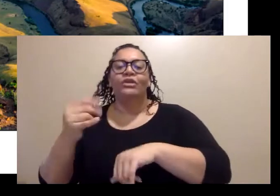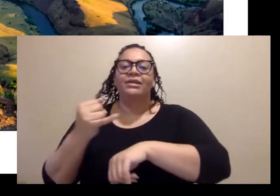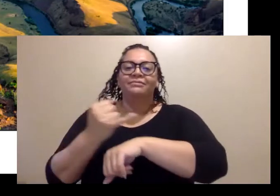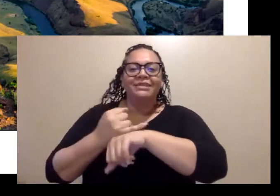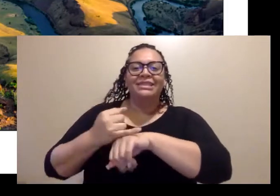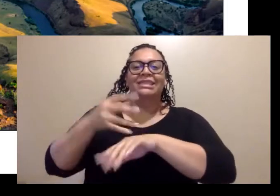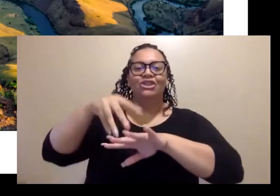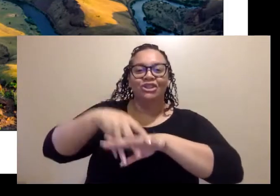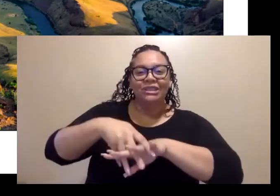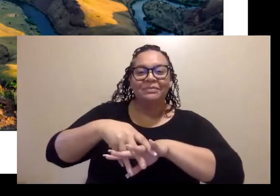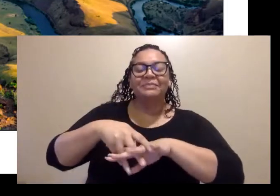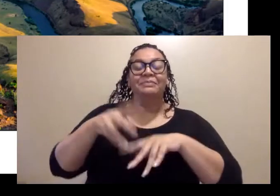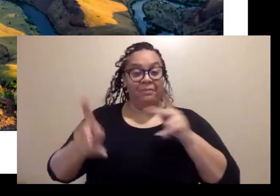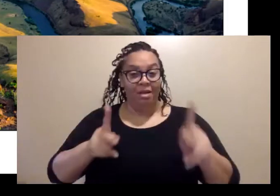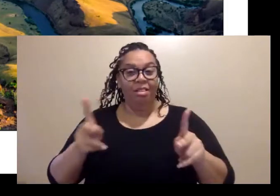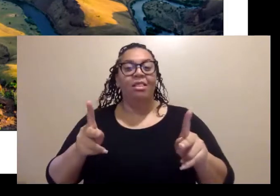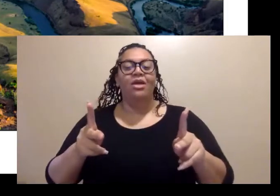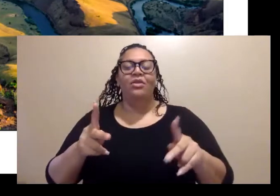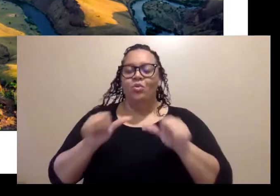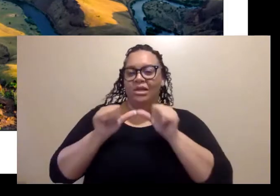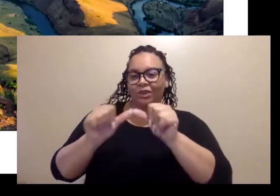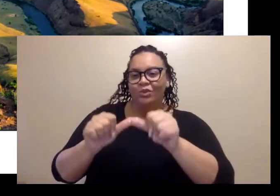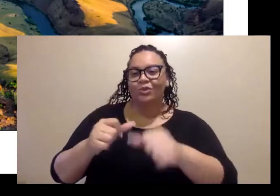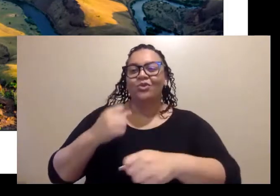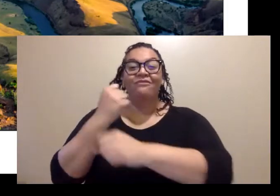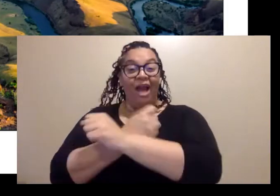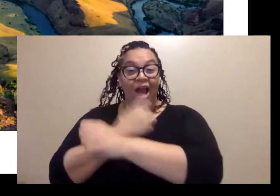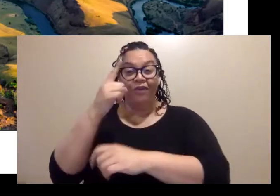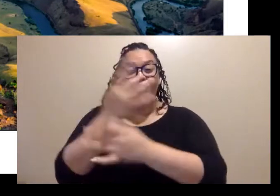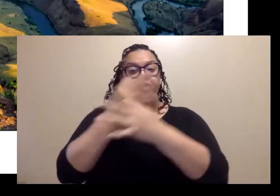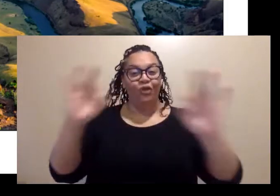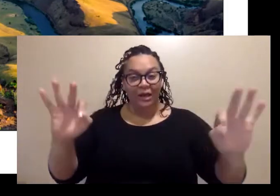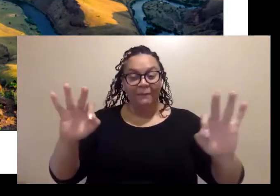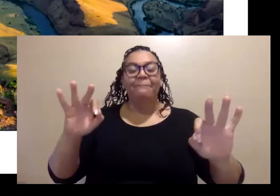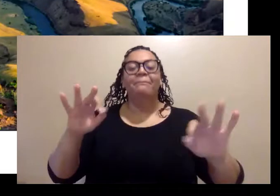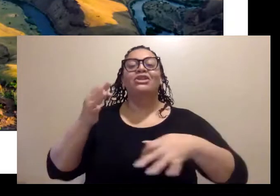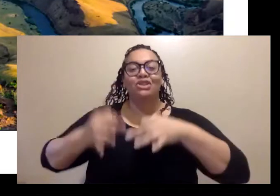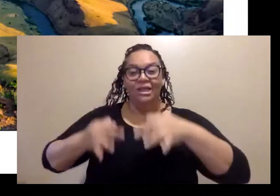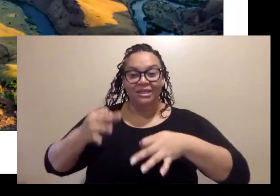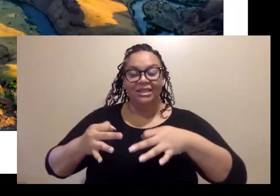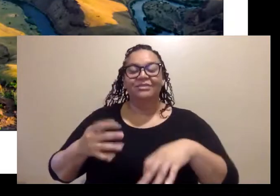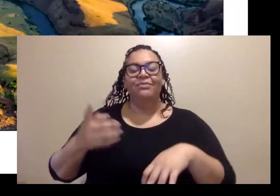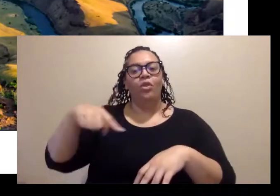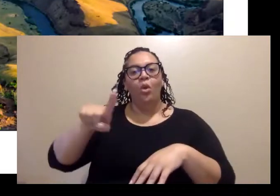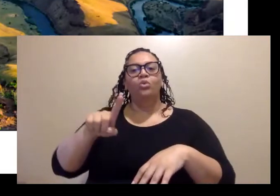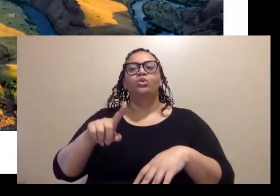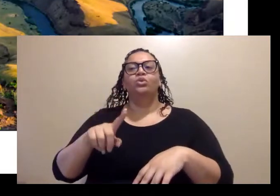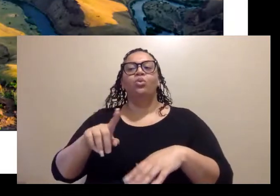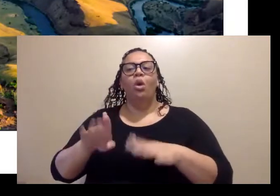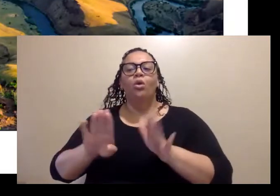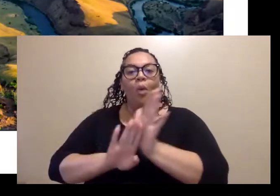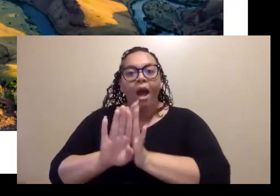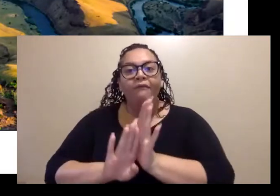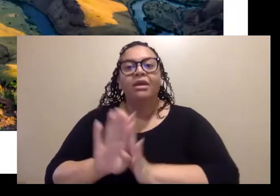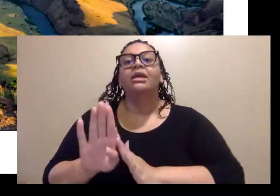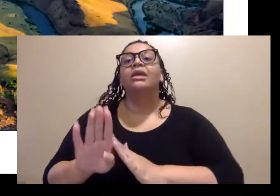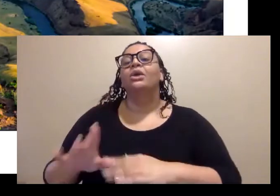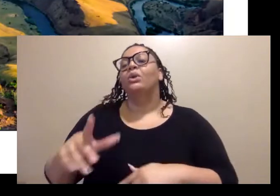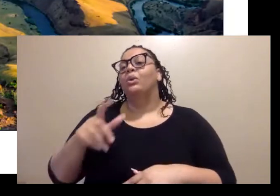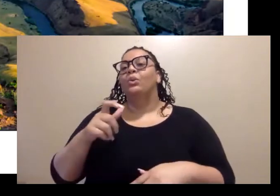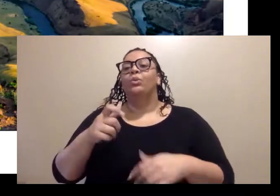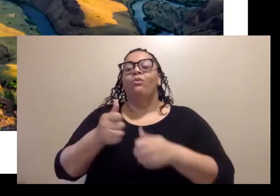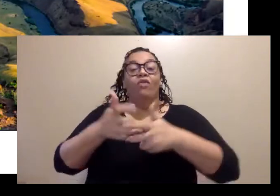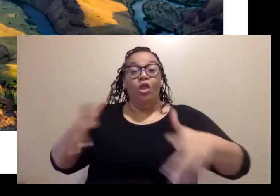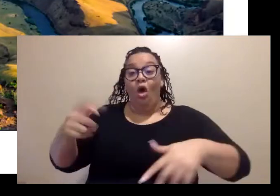today, who continue to fight for freedom and justice, those who are thriving and those who have lost their lives as a result